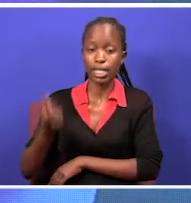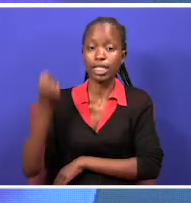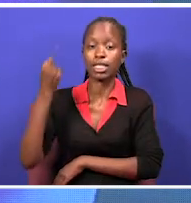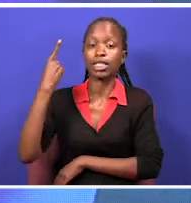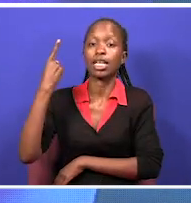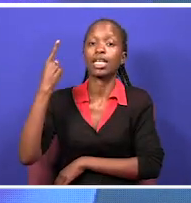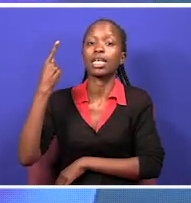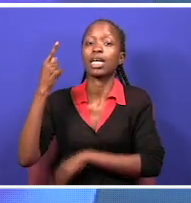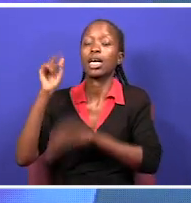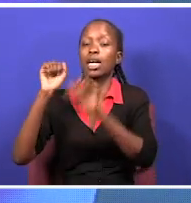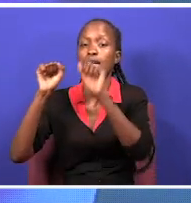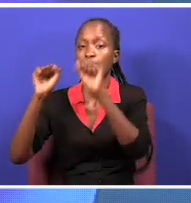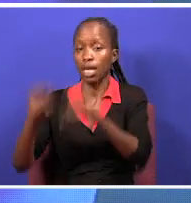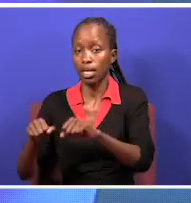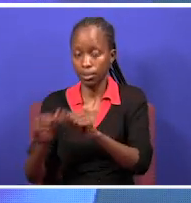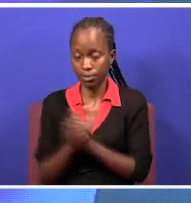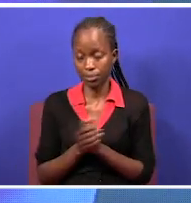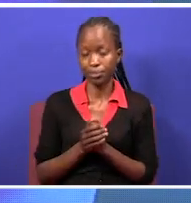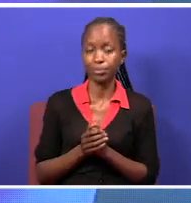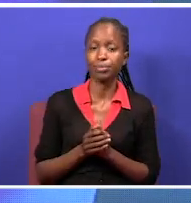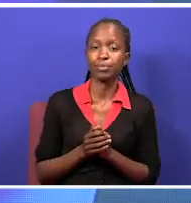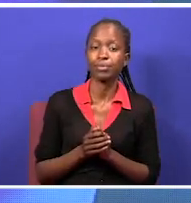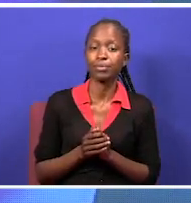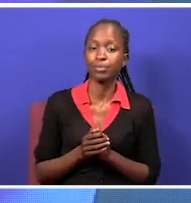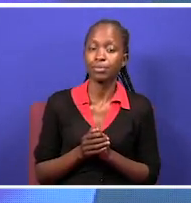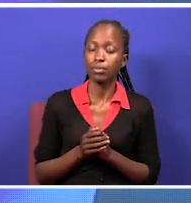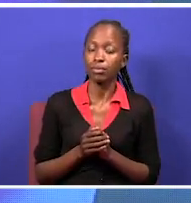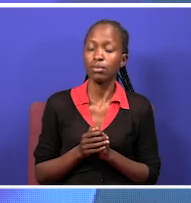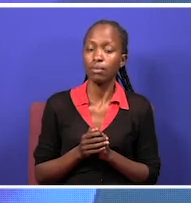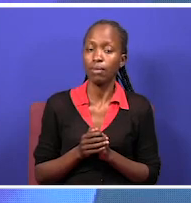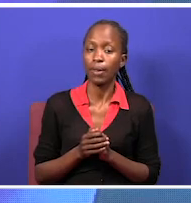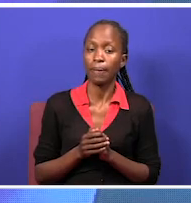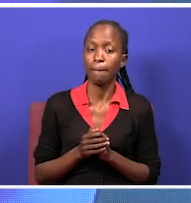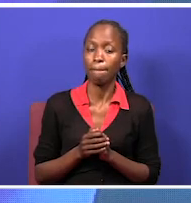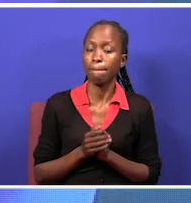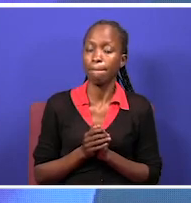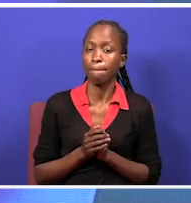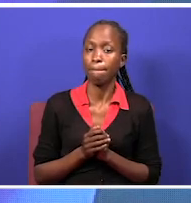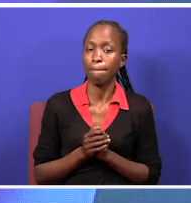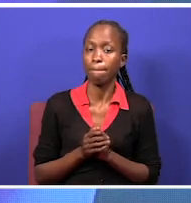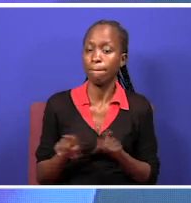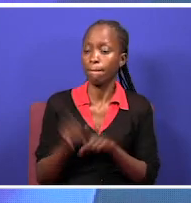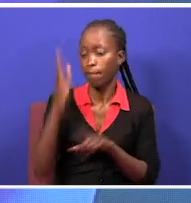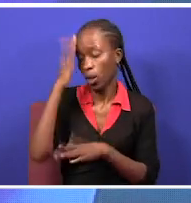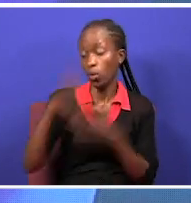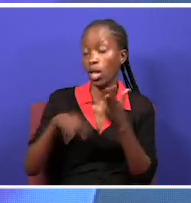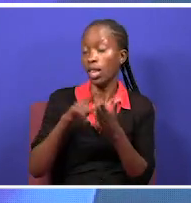the family fellowship gets to appreciate what the word of God is saying to